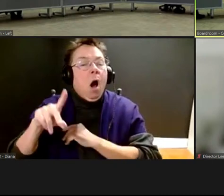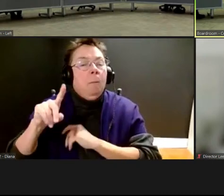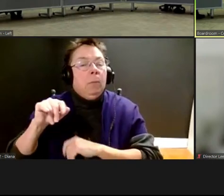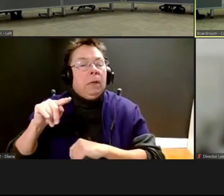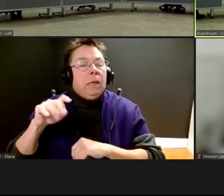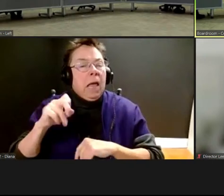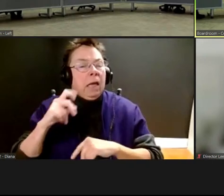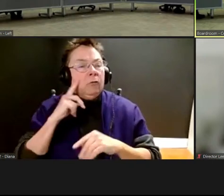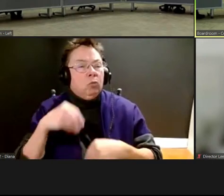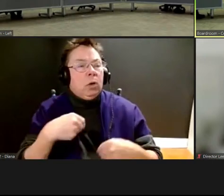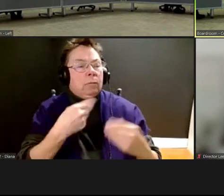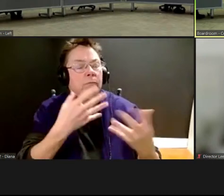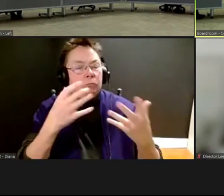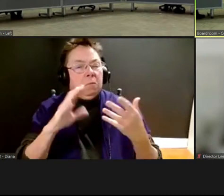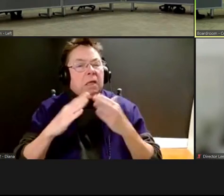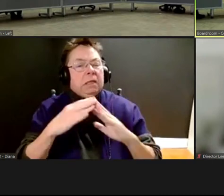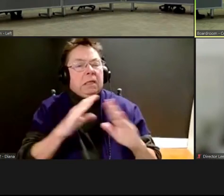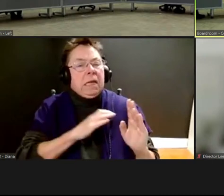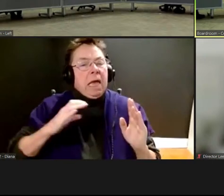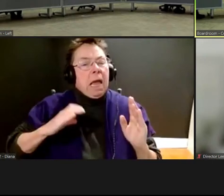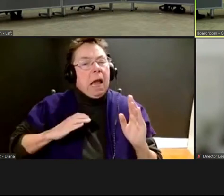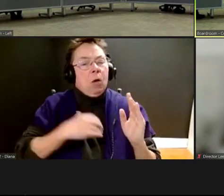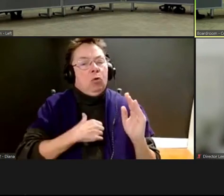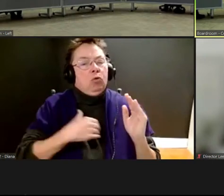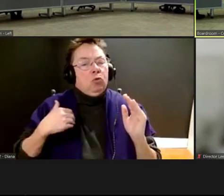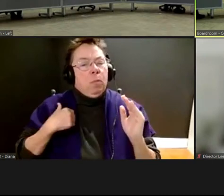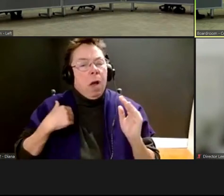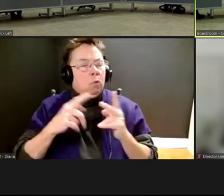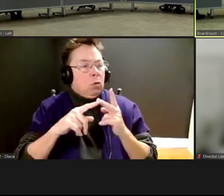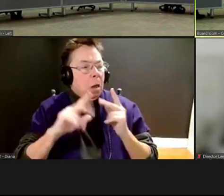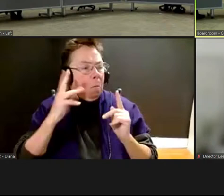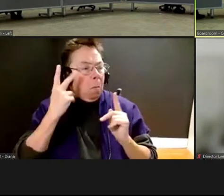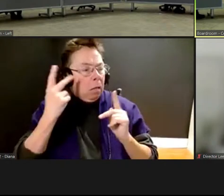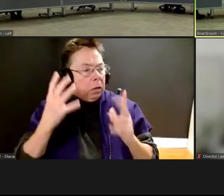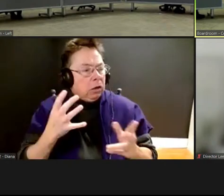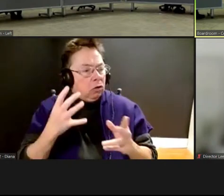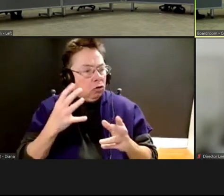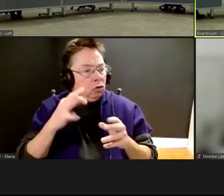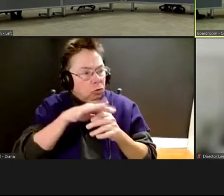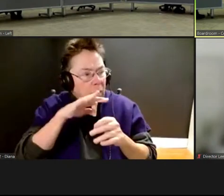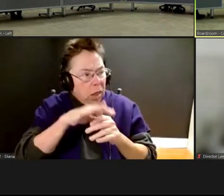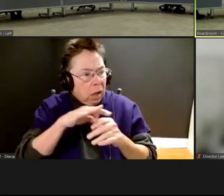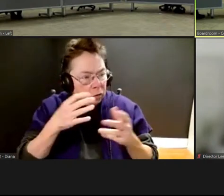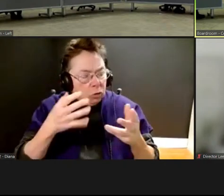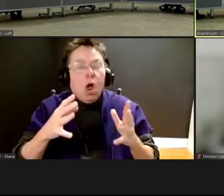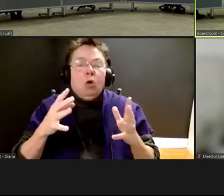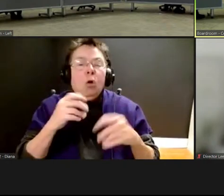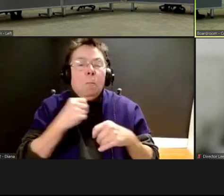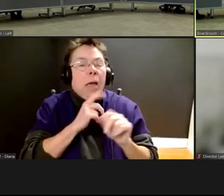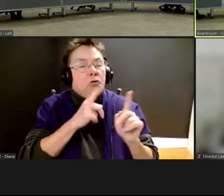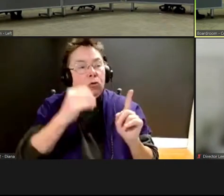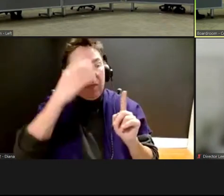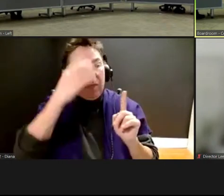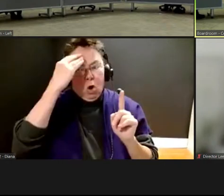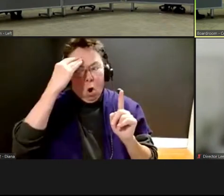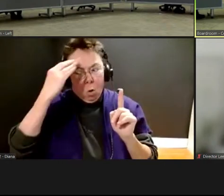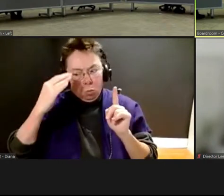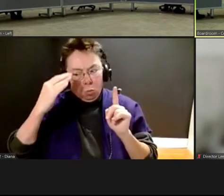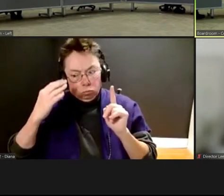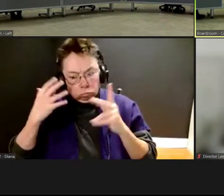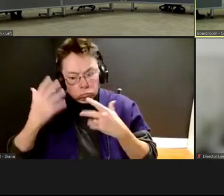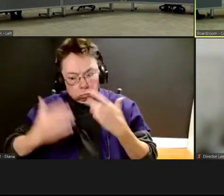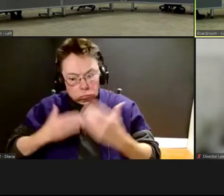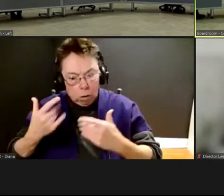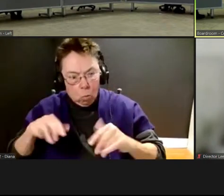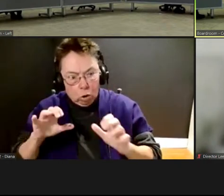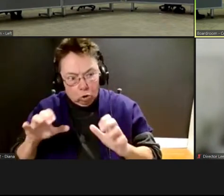all the Aldermen and elected officials to make sure that they know where we are and what we are doing, as well as our scorecard and the information that I just